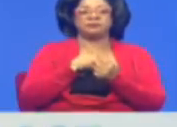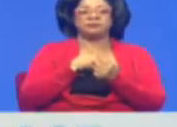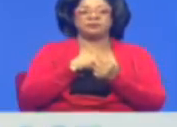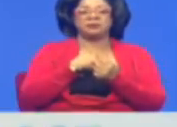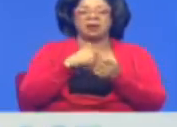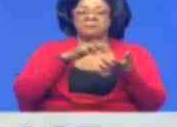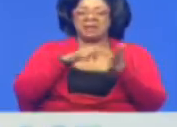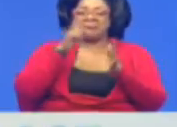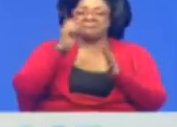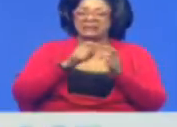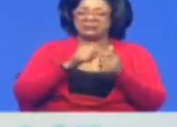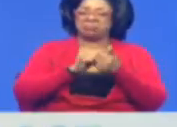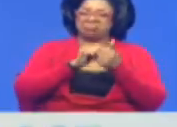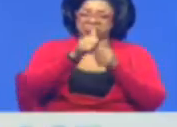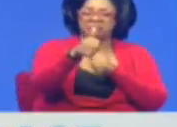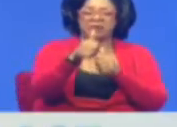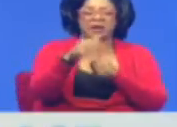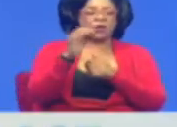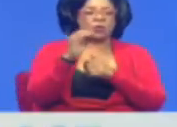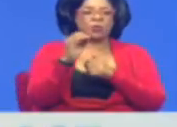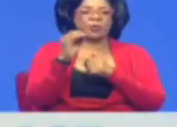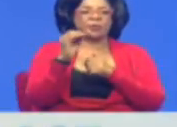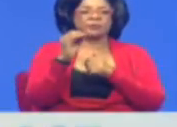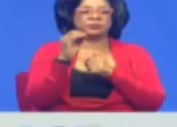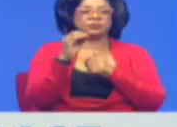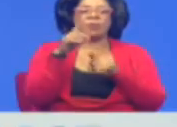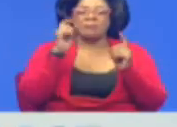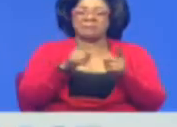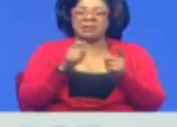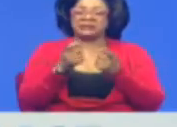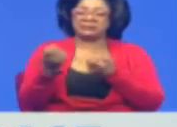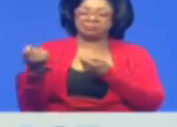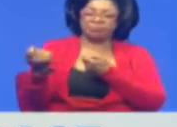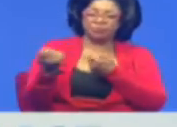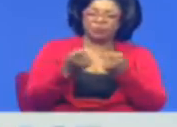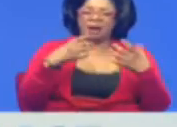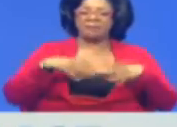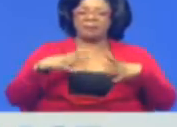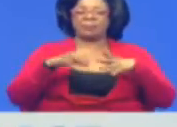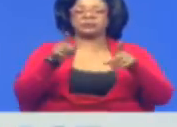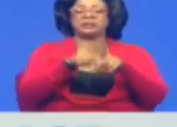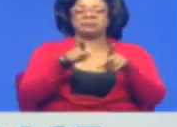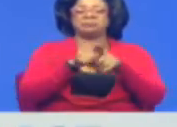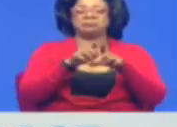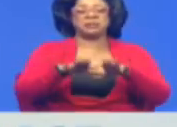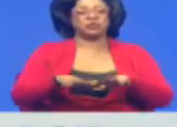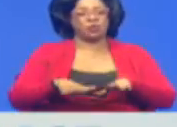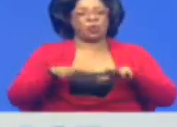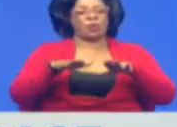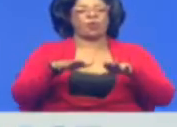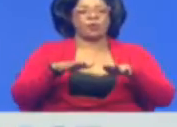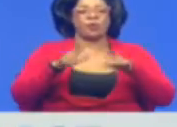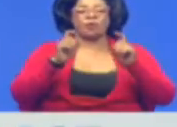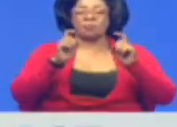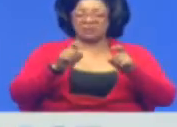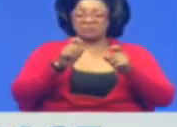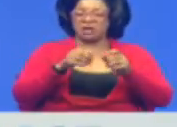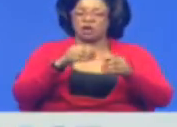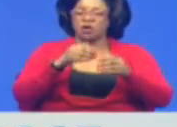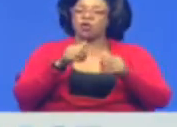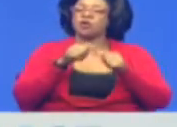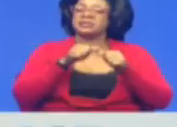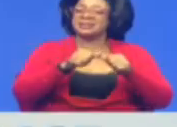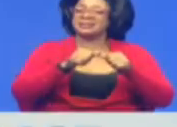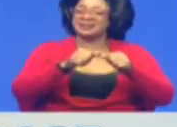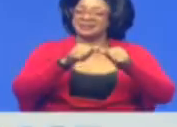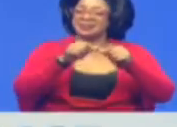katika pacemaking. Unavuta watu, unawakimbisha sana, tena unawalegeza pole pole. Inataka uwe very consistent. So ni